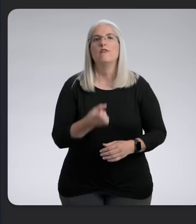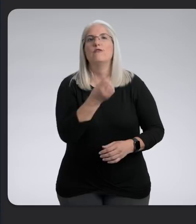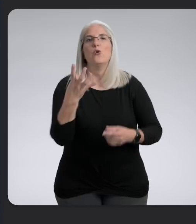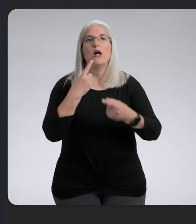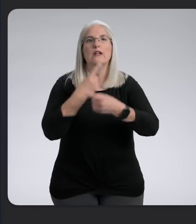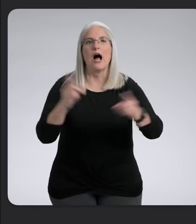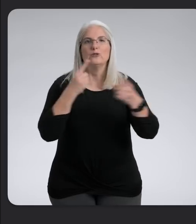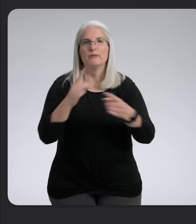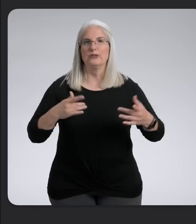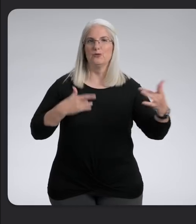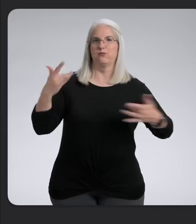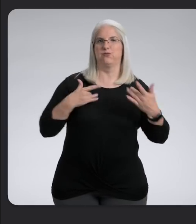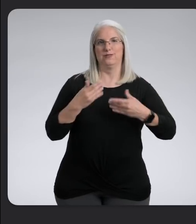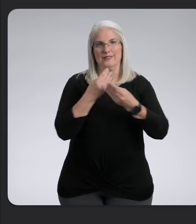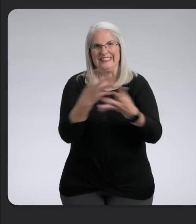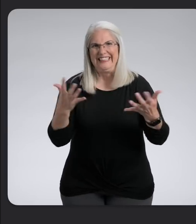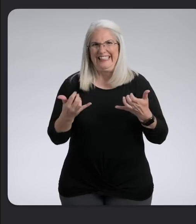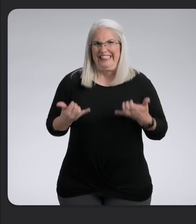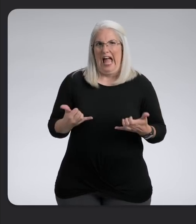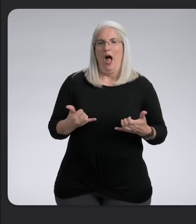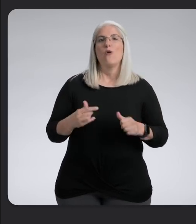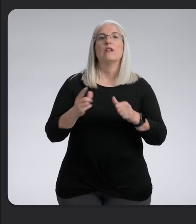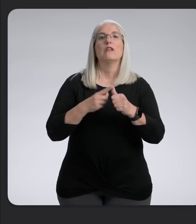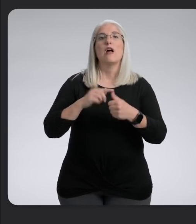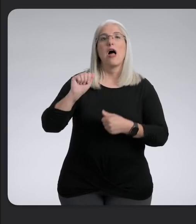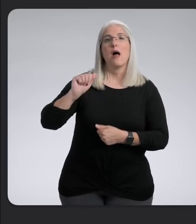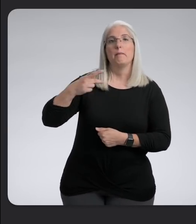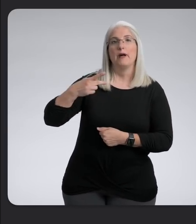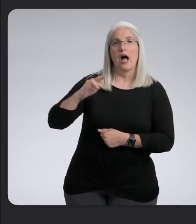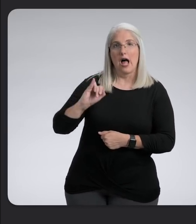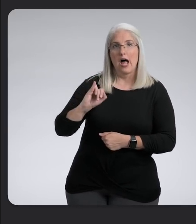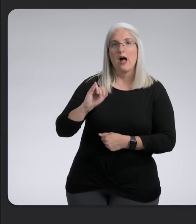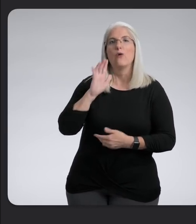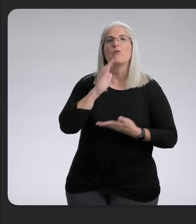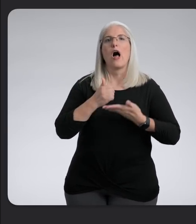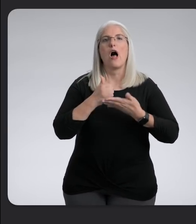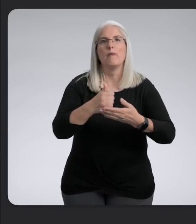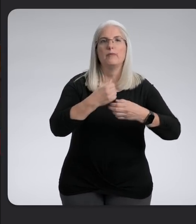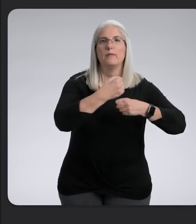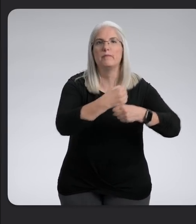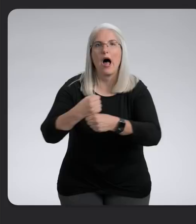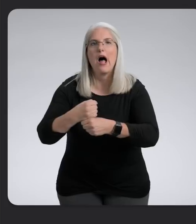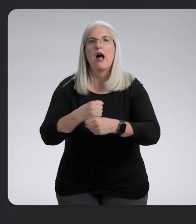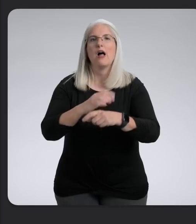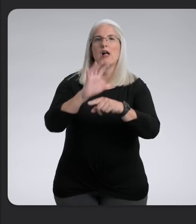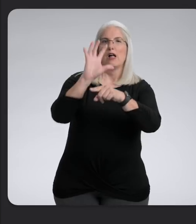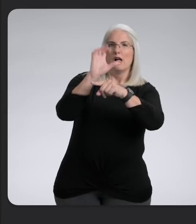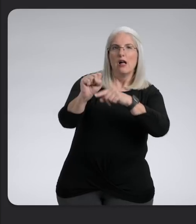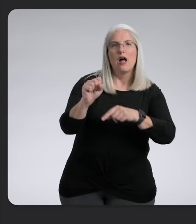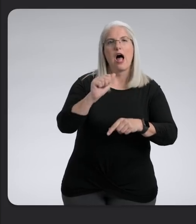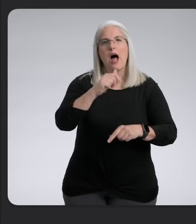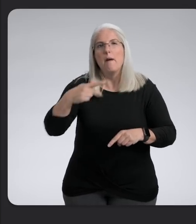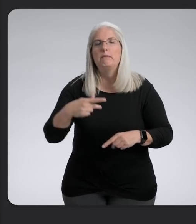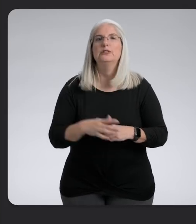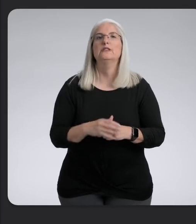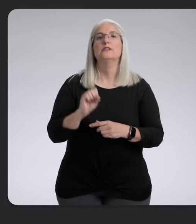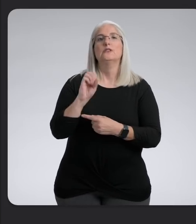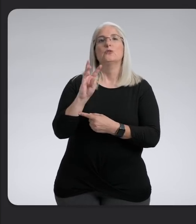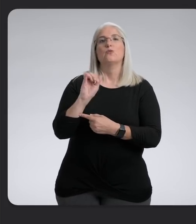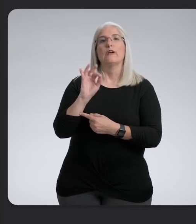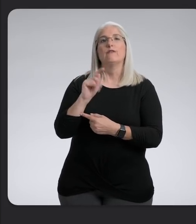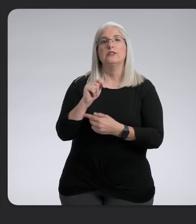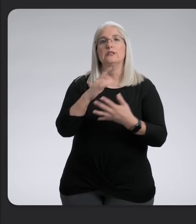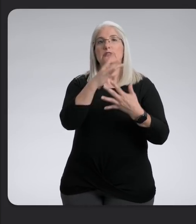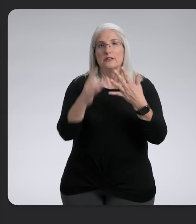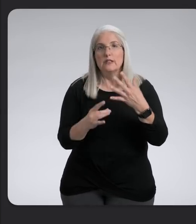couldn't wait to share. APIs that'll help you create even more incredible apps. Swift features that make the language both easier and